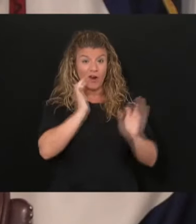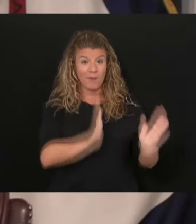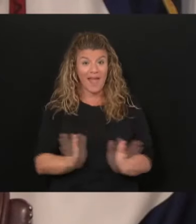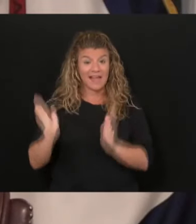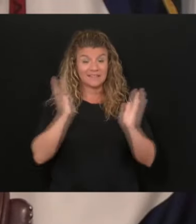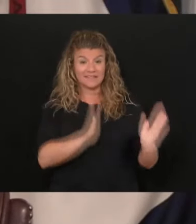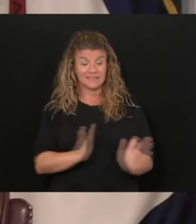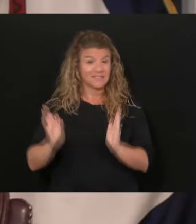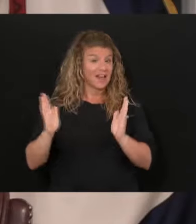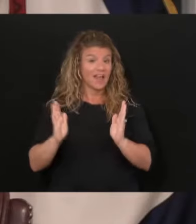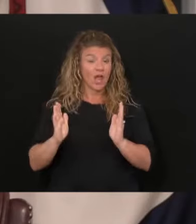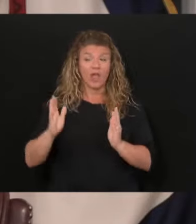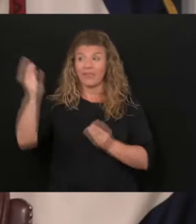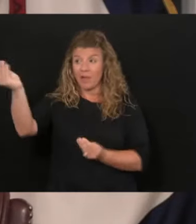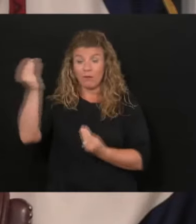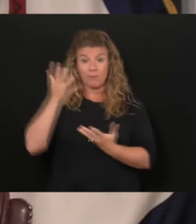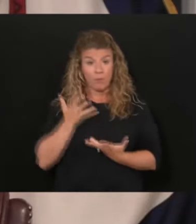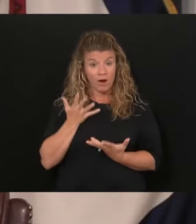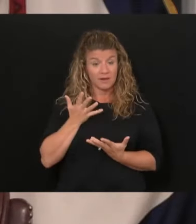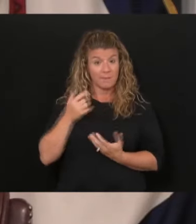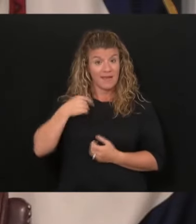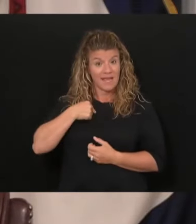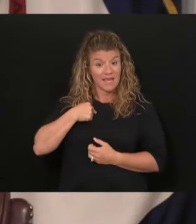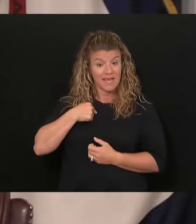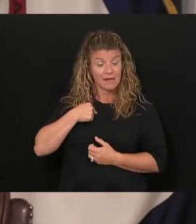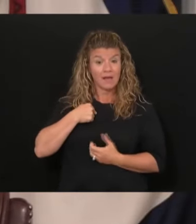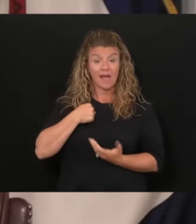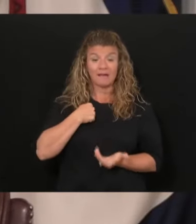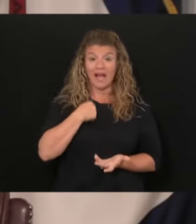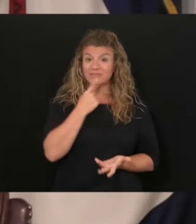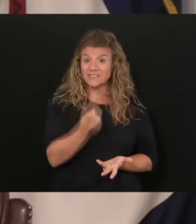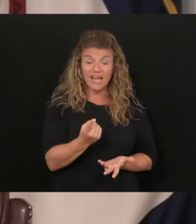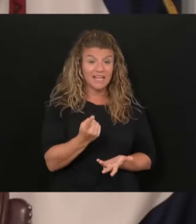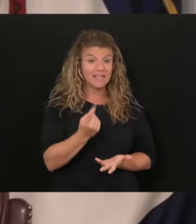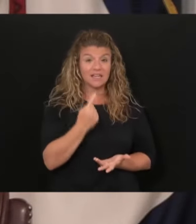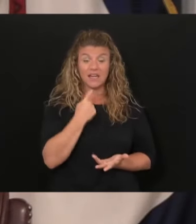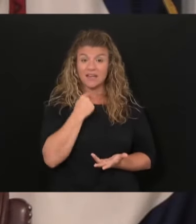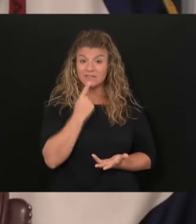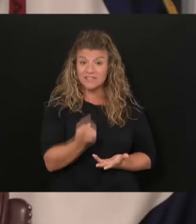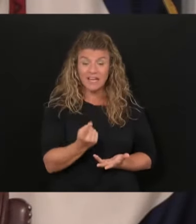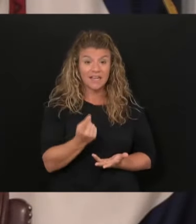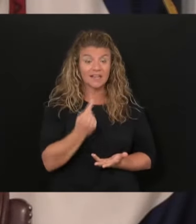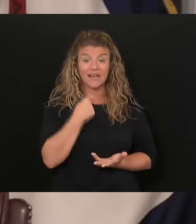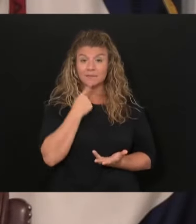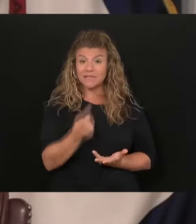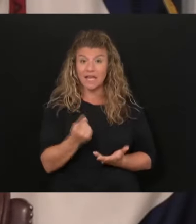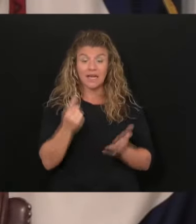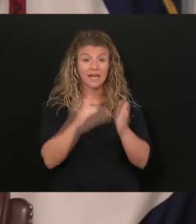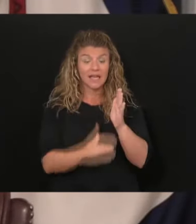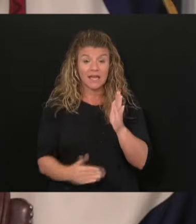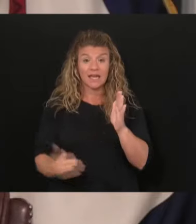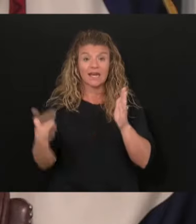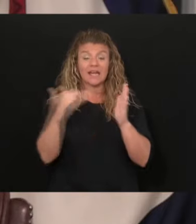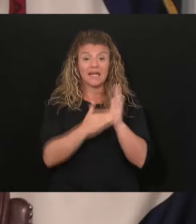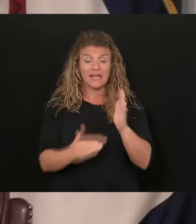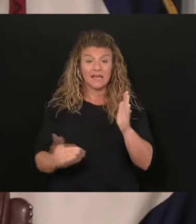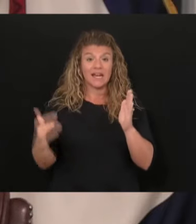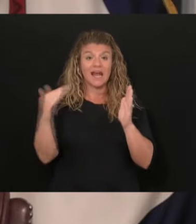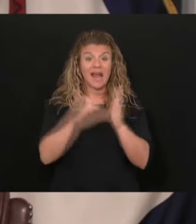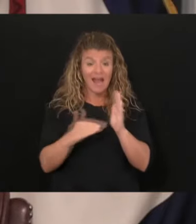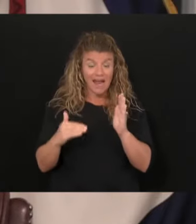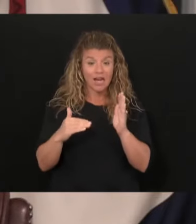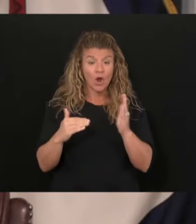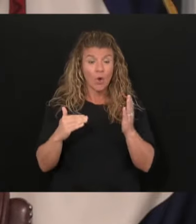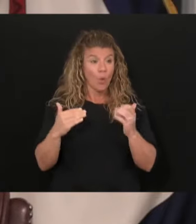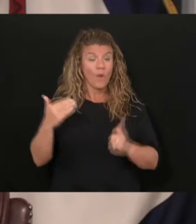plan to me. I've said it and said it and said it, and I keep saying it. There's an absolute rock